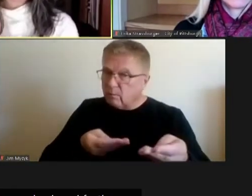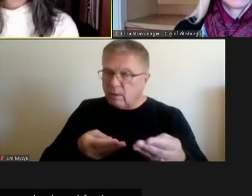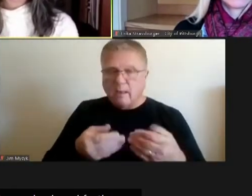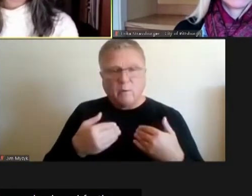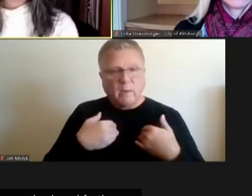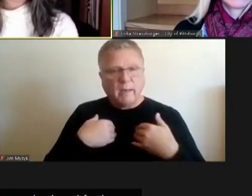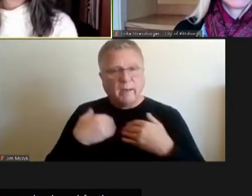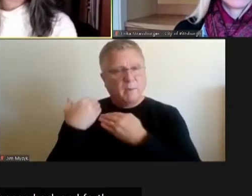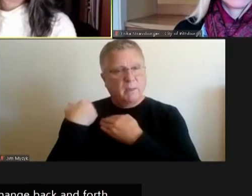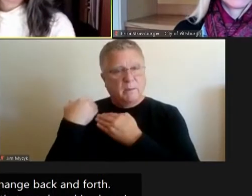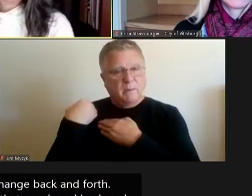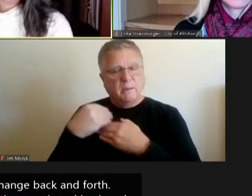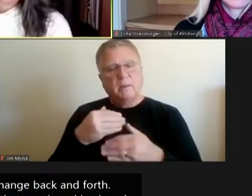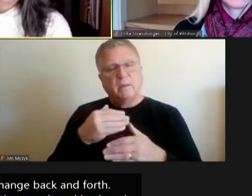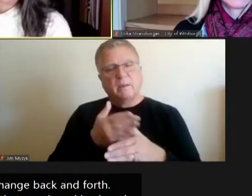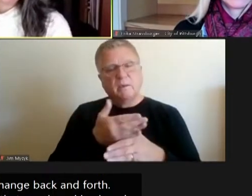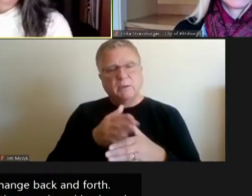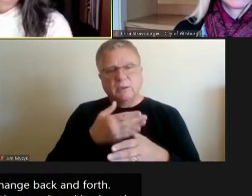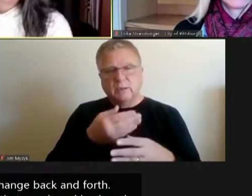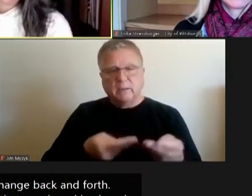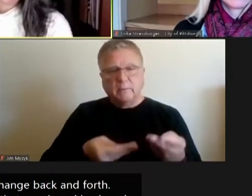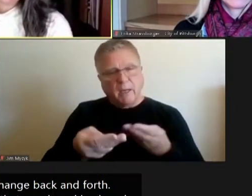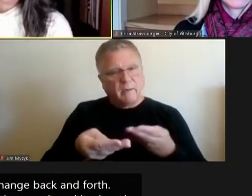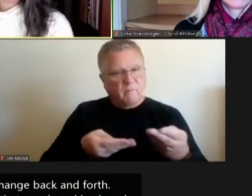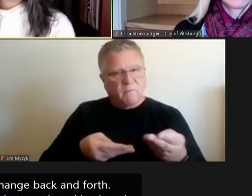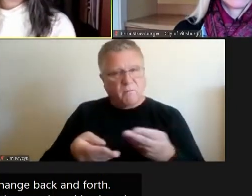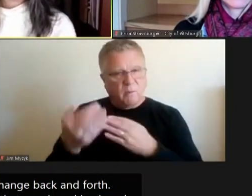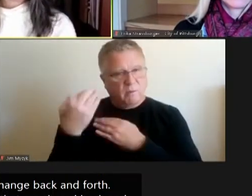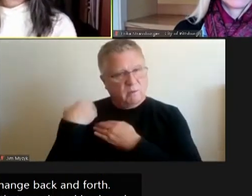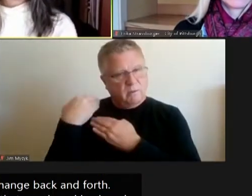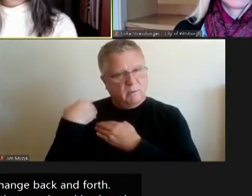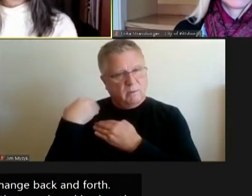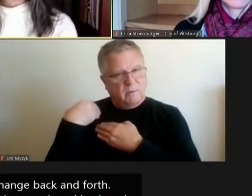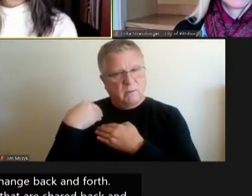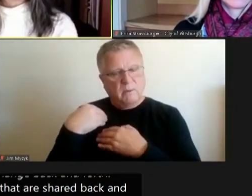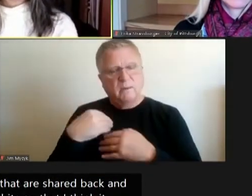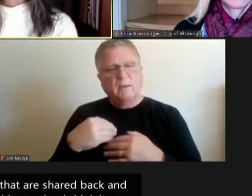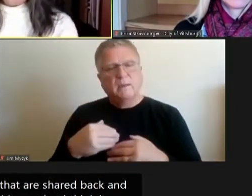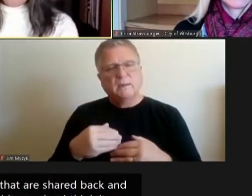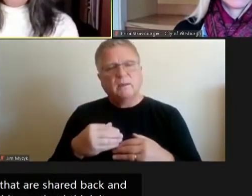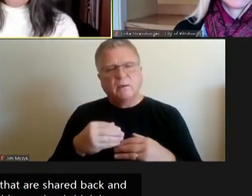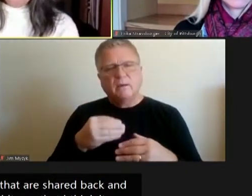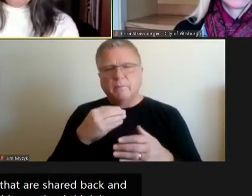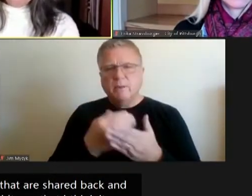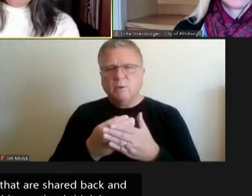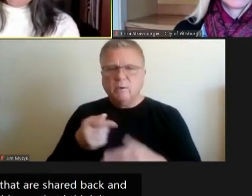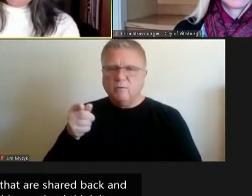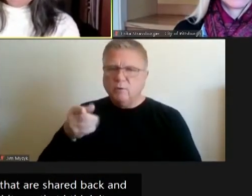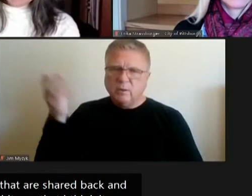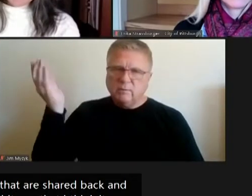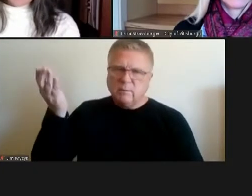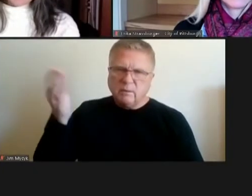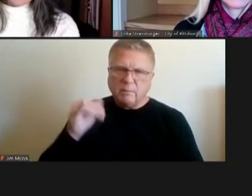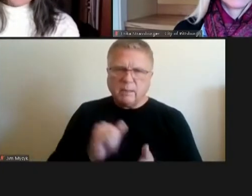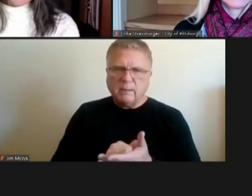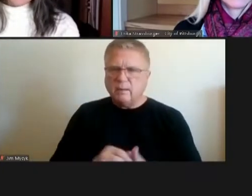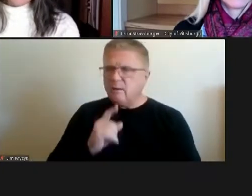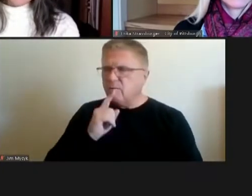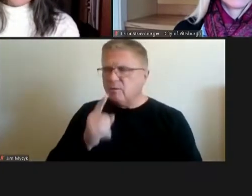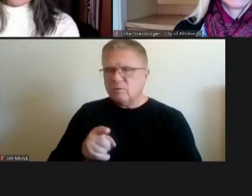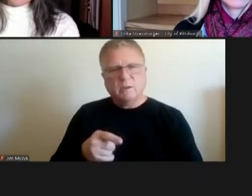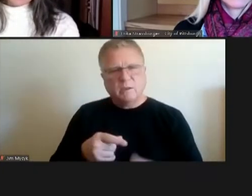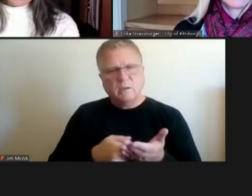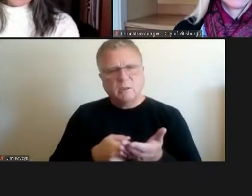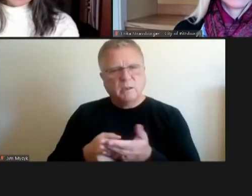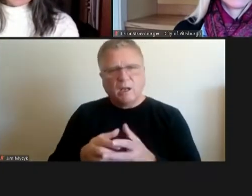that are shared back and forth. So if you could give us the kind of big hits on that, I think it would be helpful for everyone. Absolutely. You covered a lot of it, but I'll